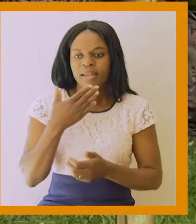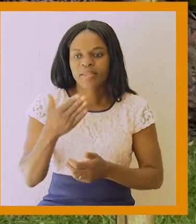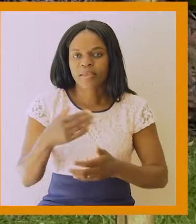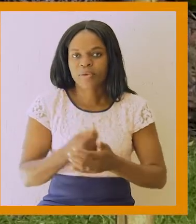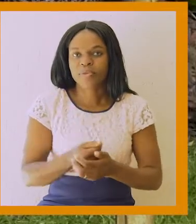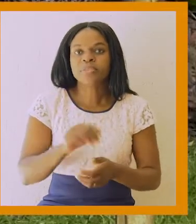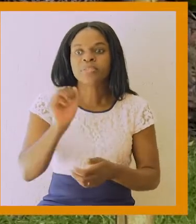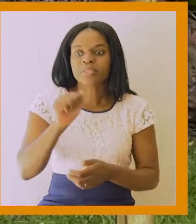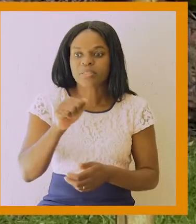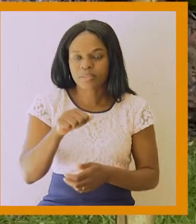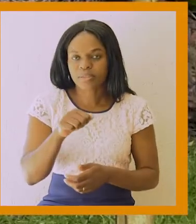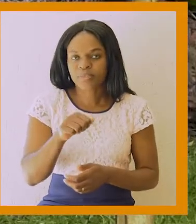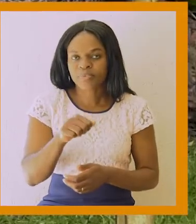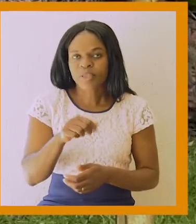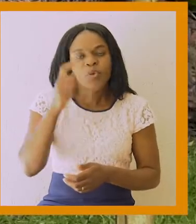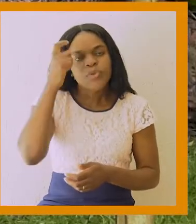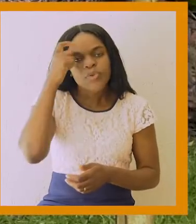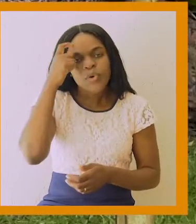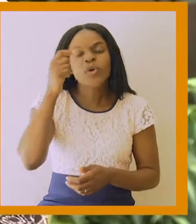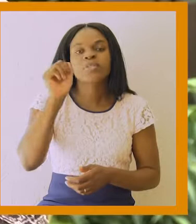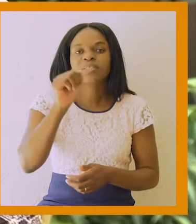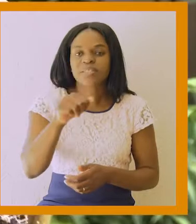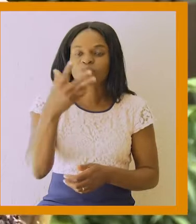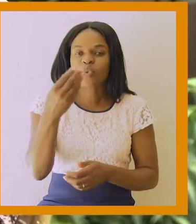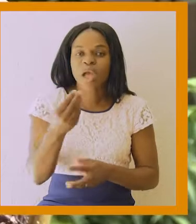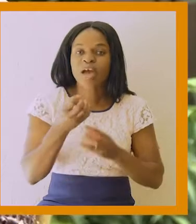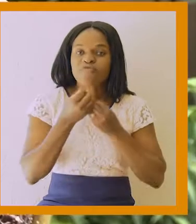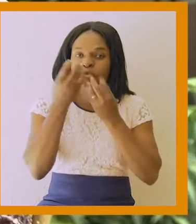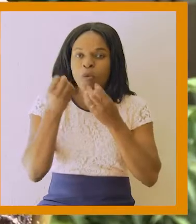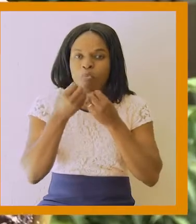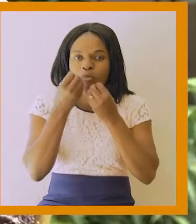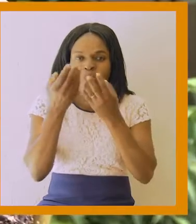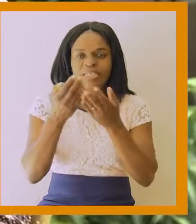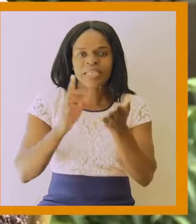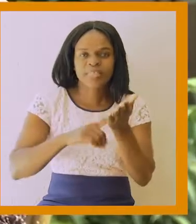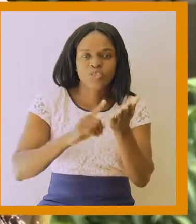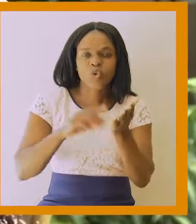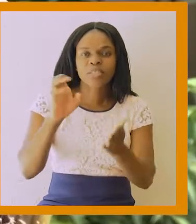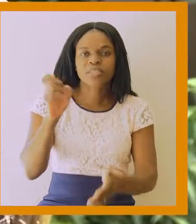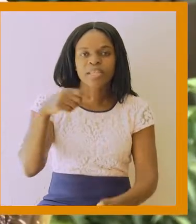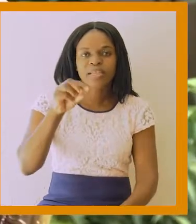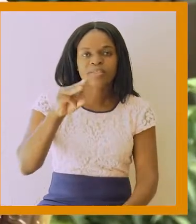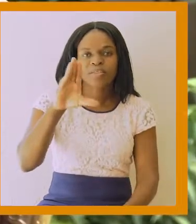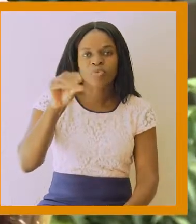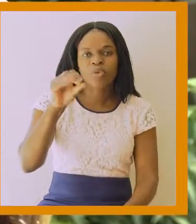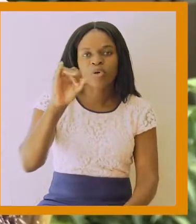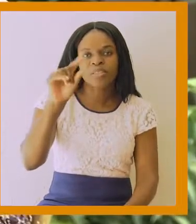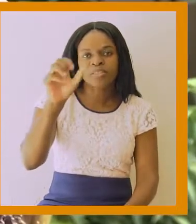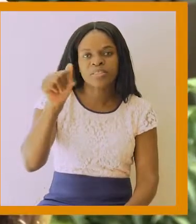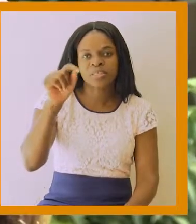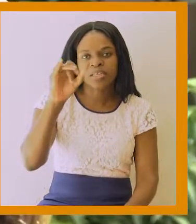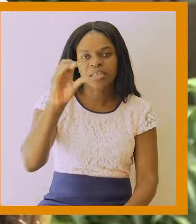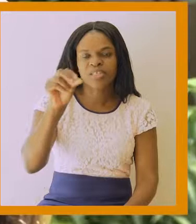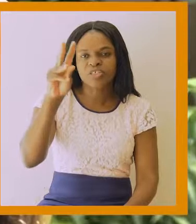we want to initially find out from you is, yes, we know we have unpegged sexual exploitation and